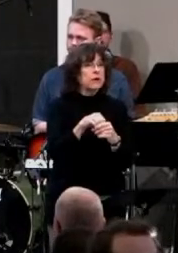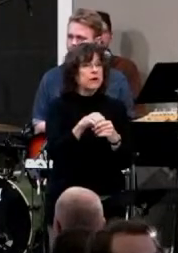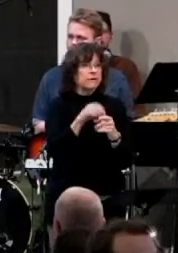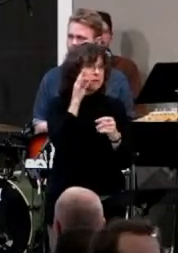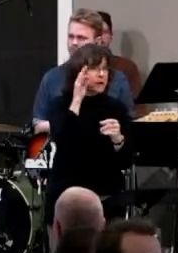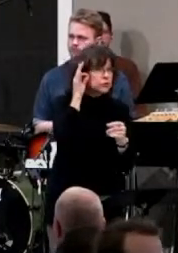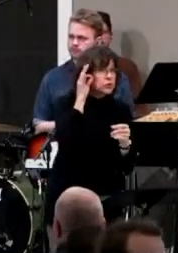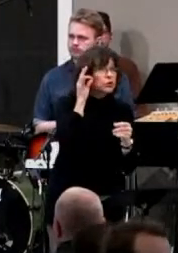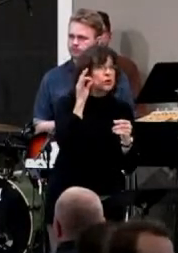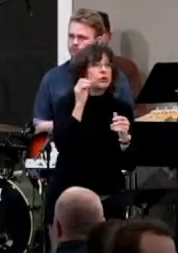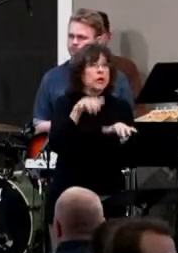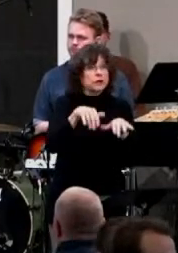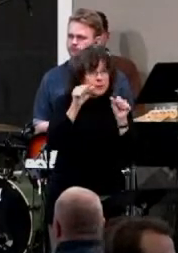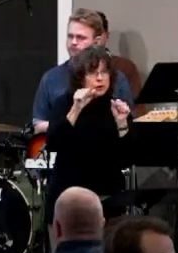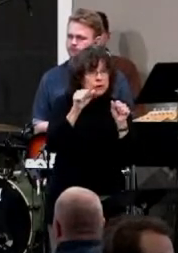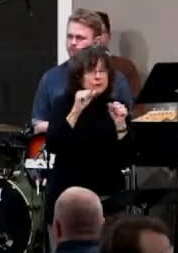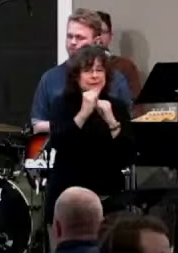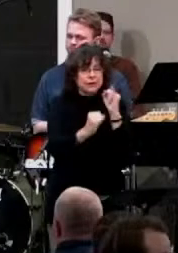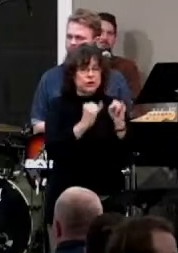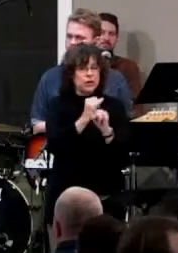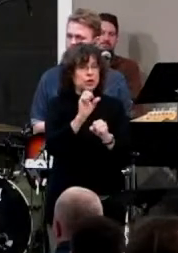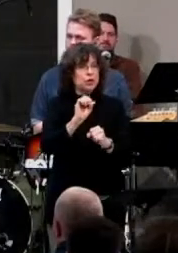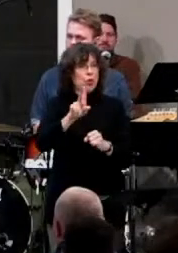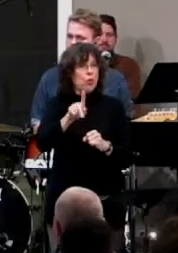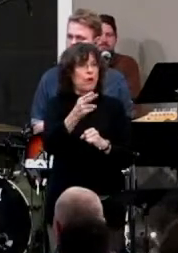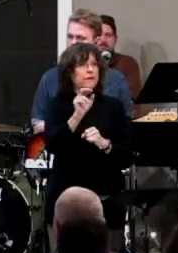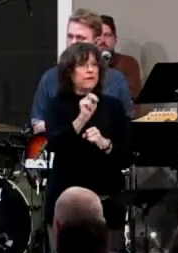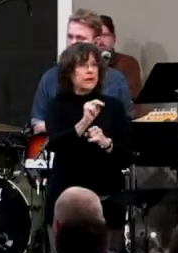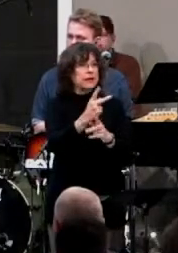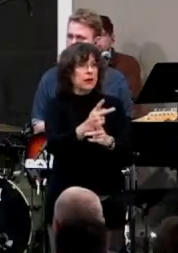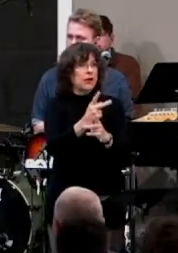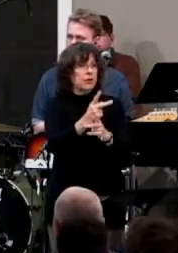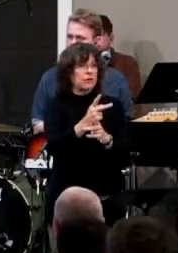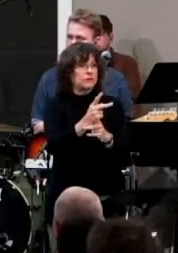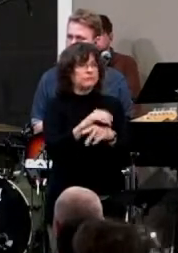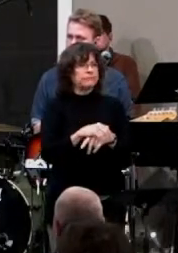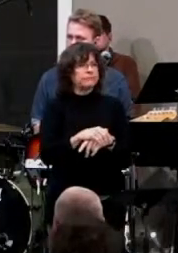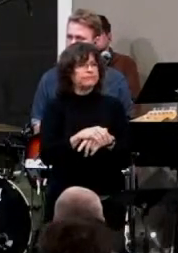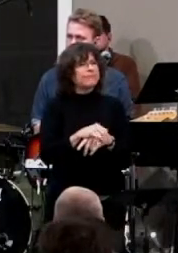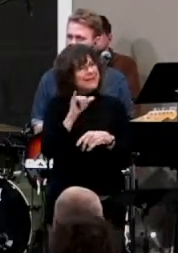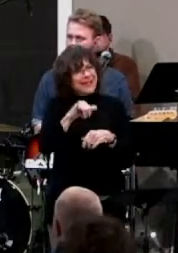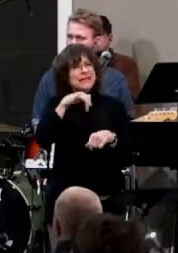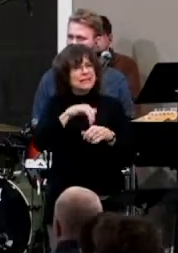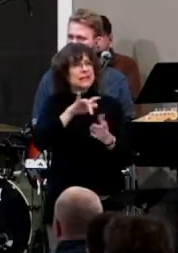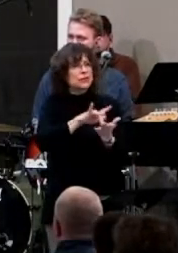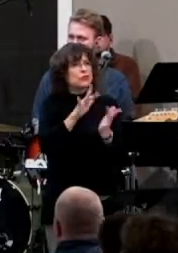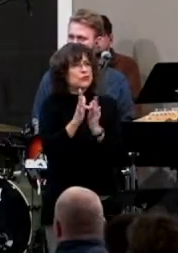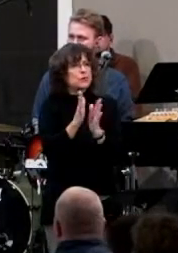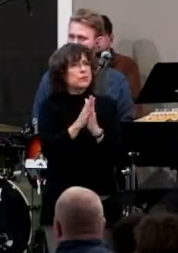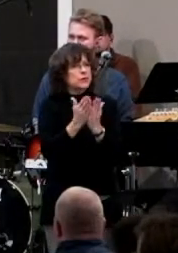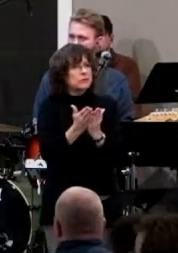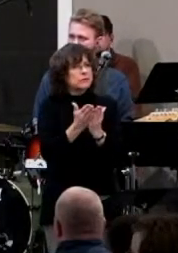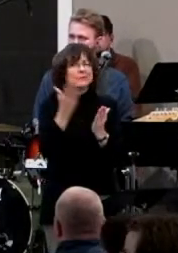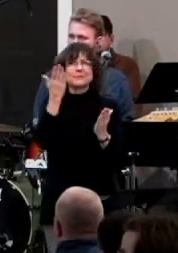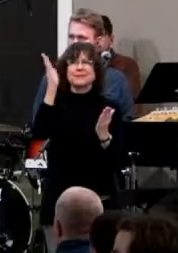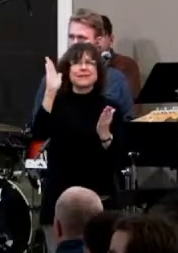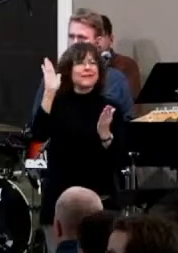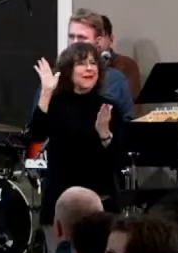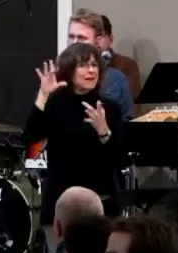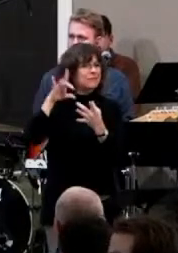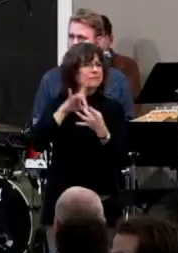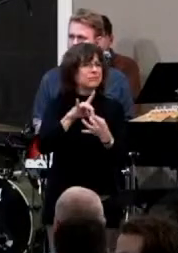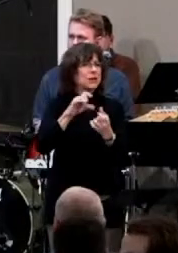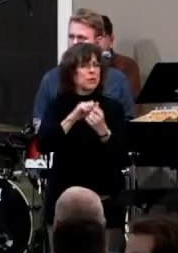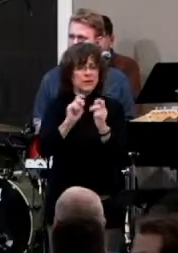And what we see throughout the scriptures is that God closely identifies with the vulnerable, with